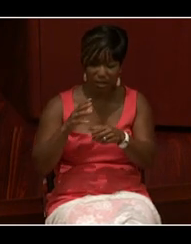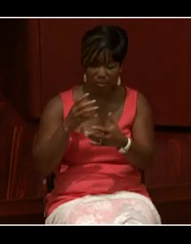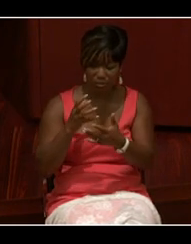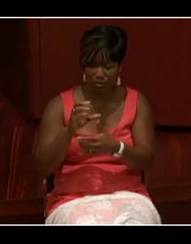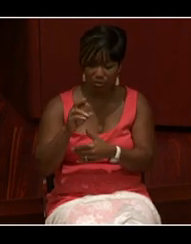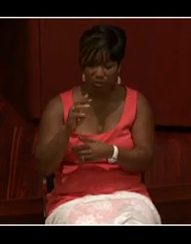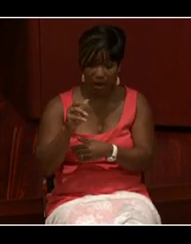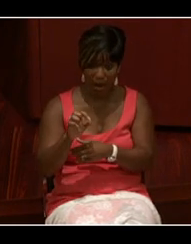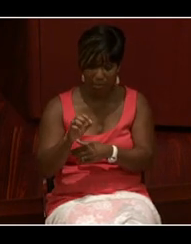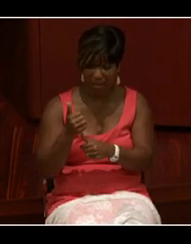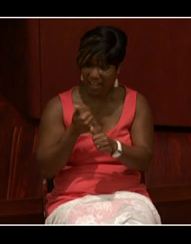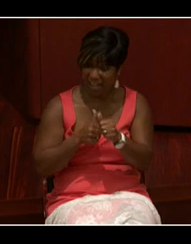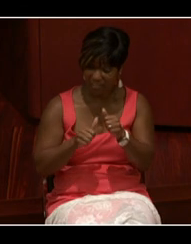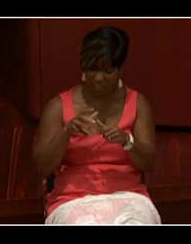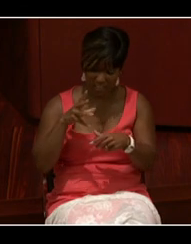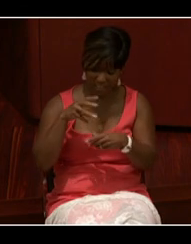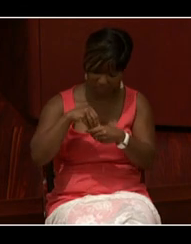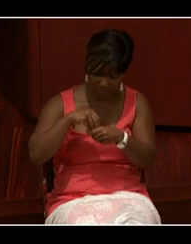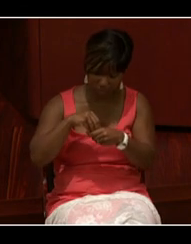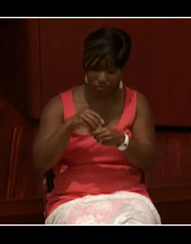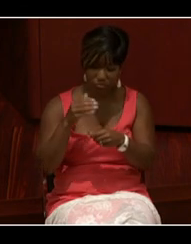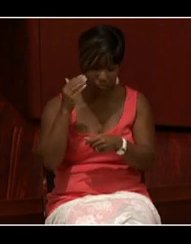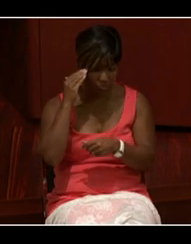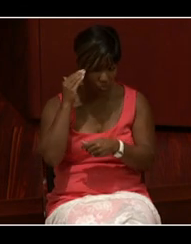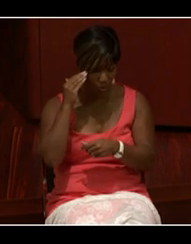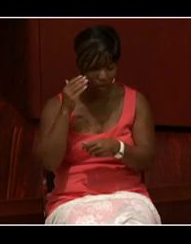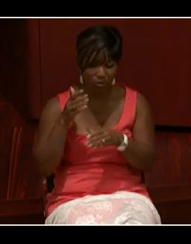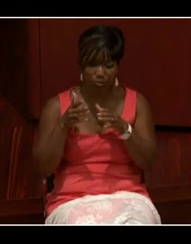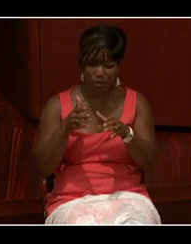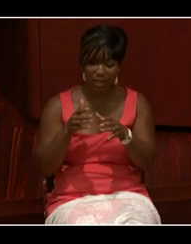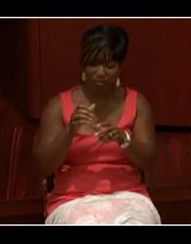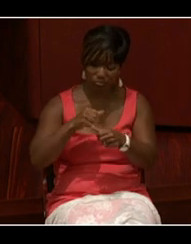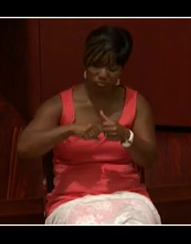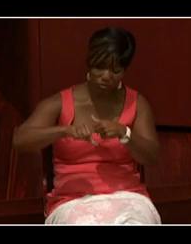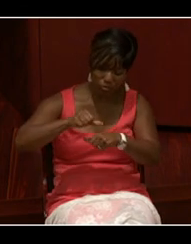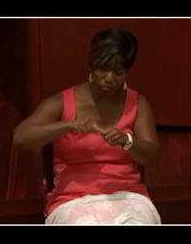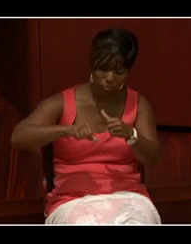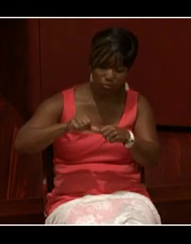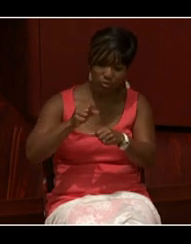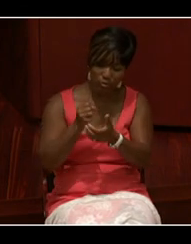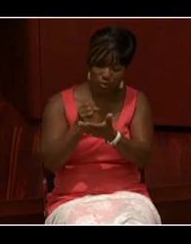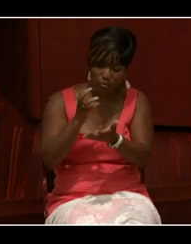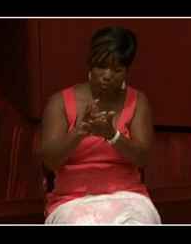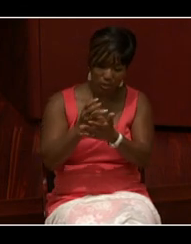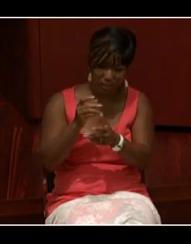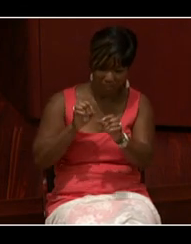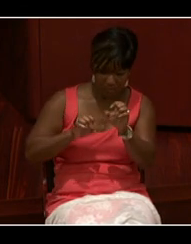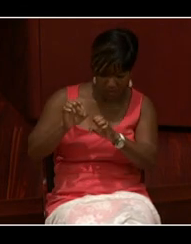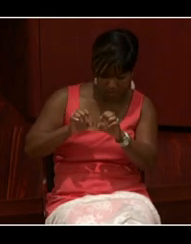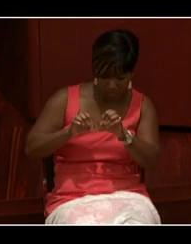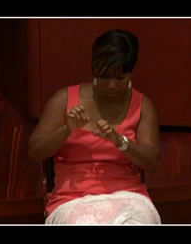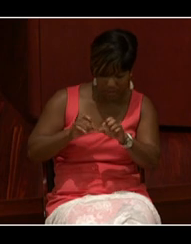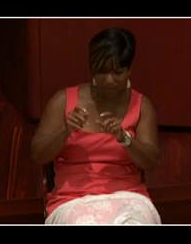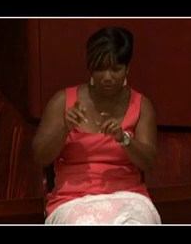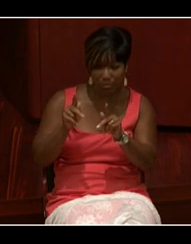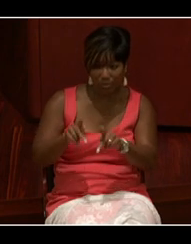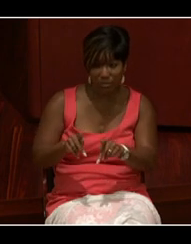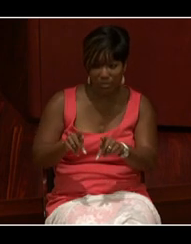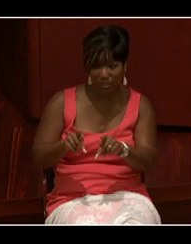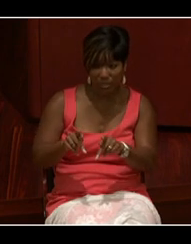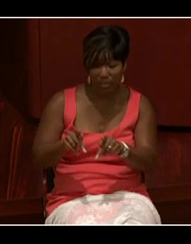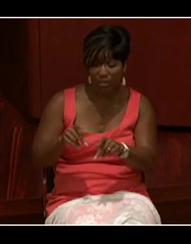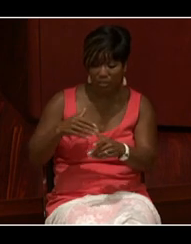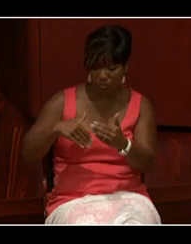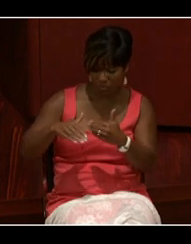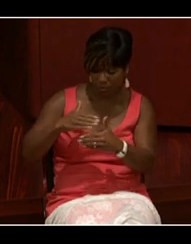environmental influence was duly noted and weighed in the social worker's evaluation of the subject. The social interview offers a wealth of